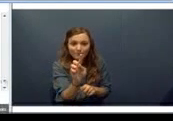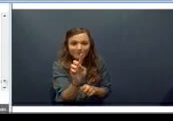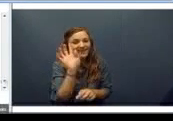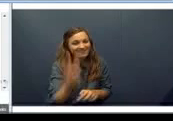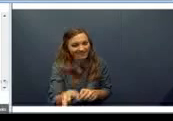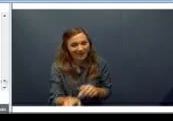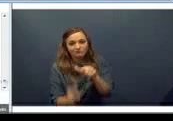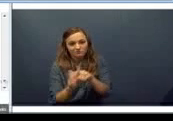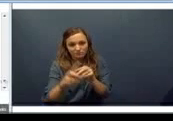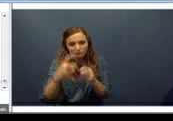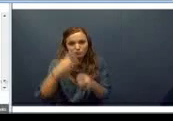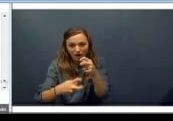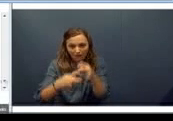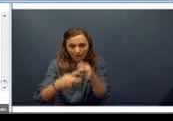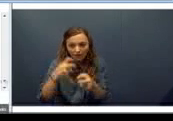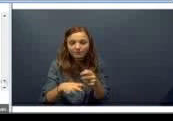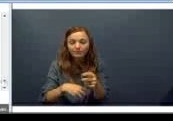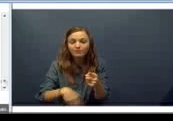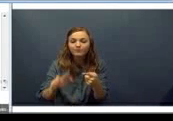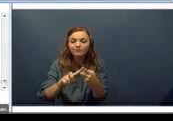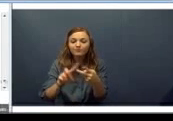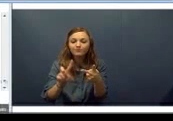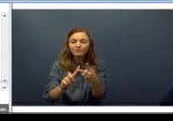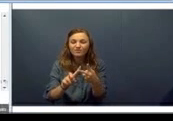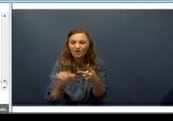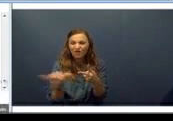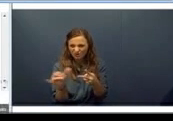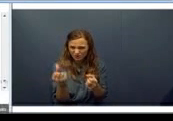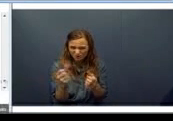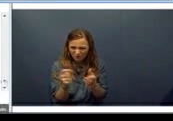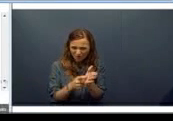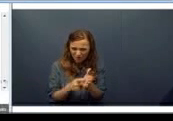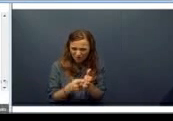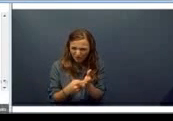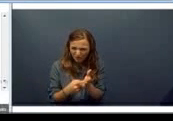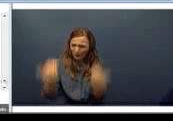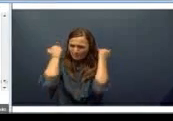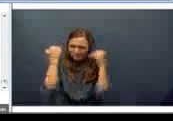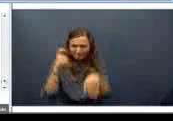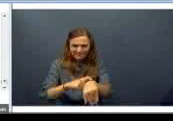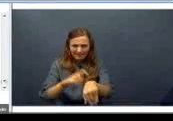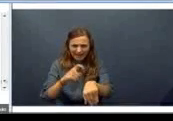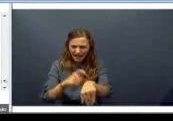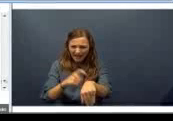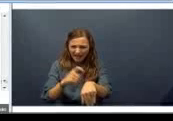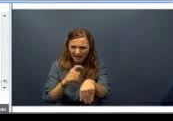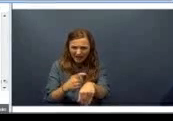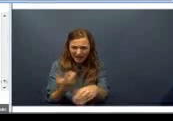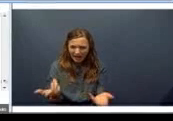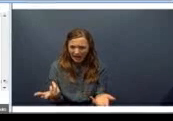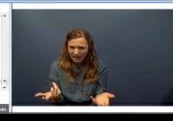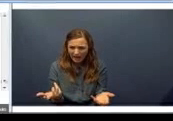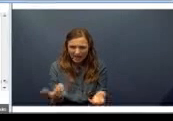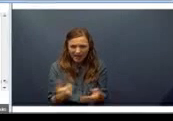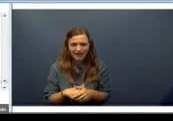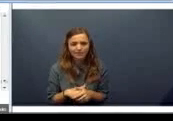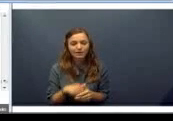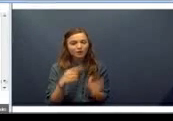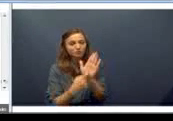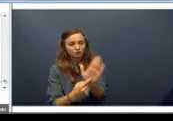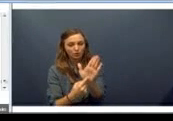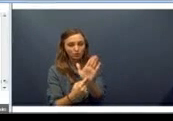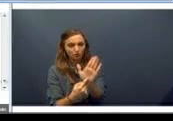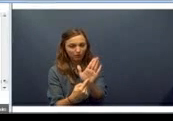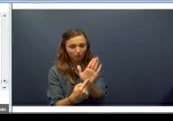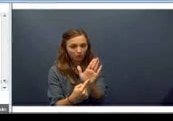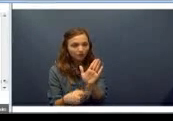be a problem. And then the other really common one is an excessive amount of time to actually get through pages. And I'll show you an example